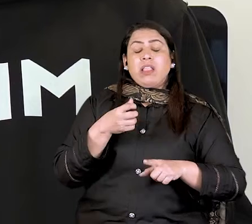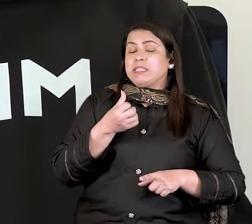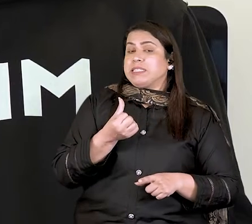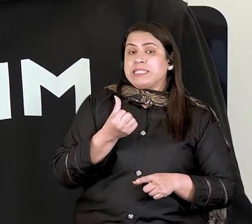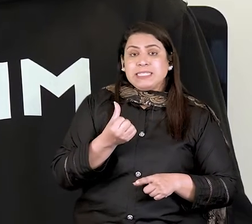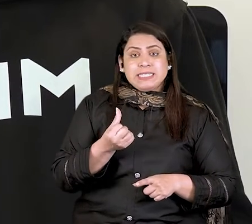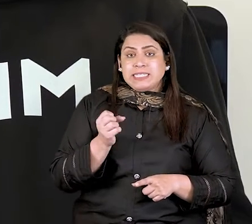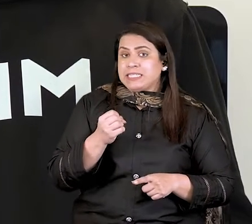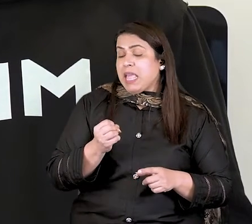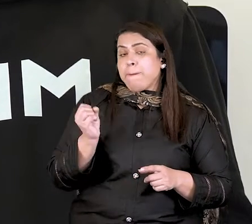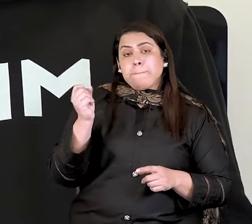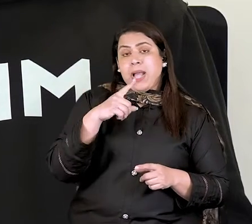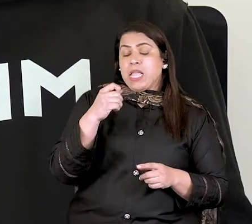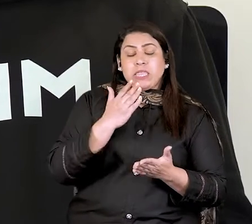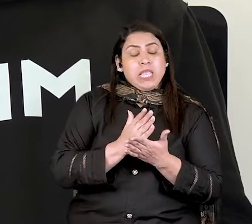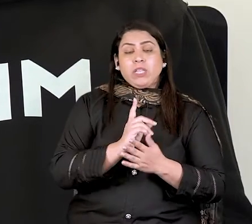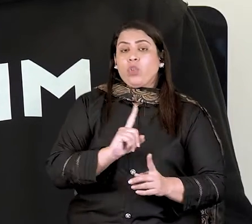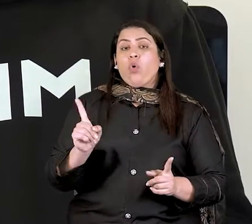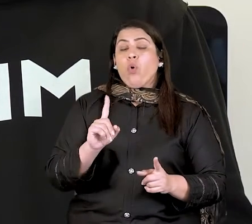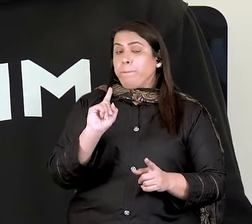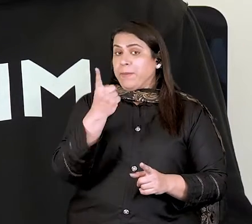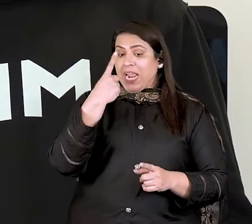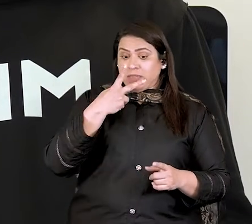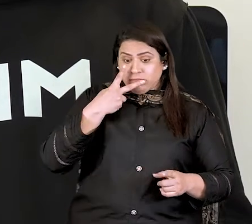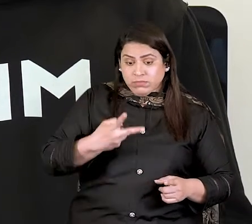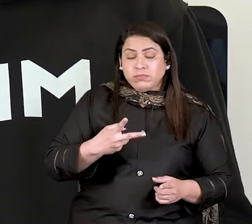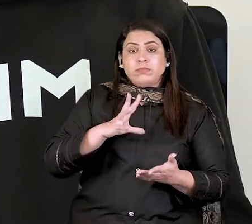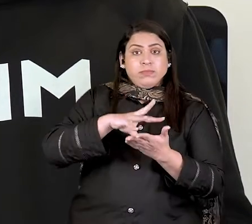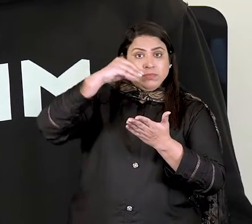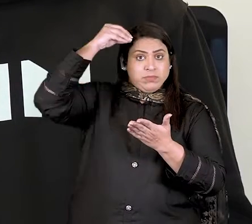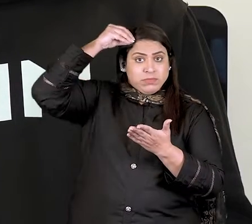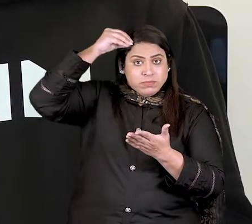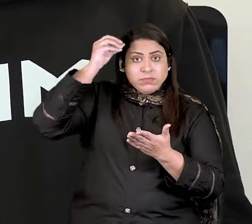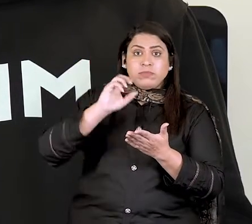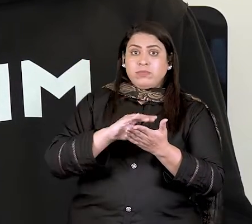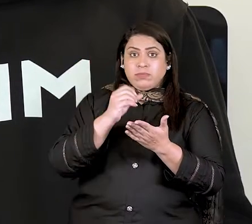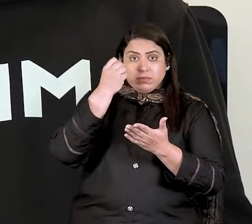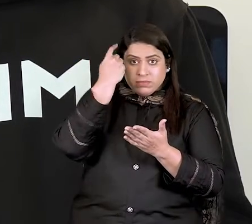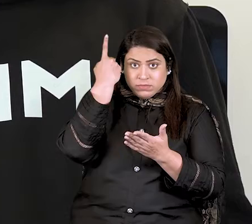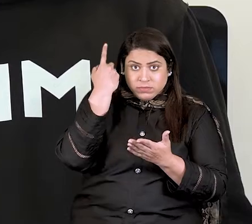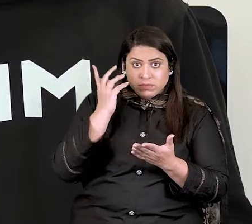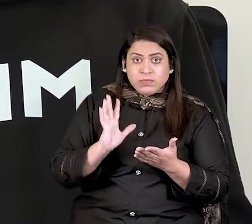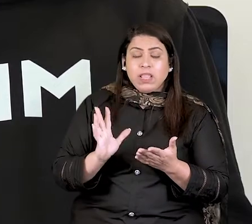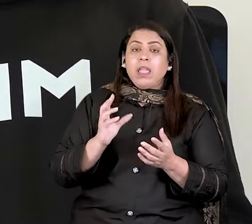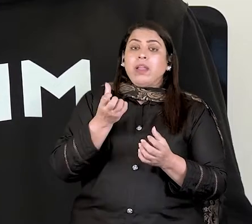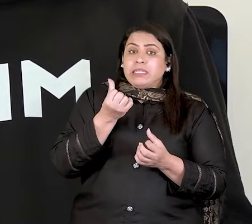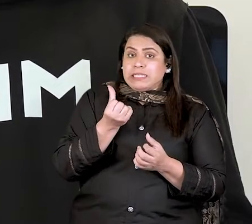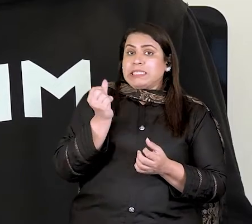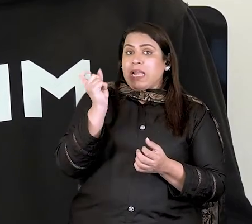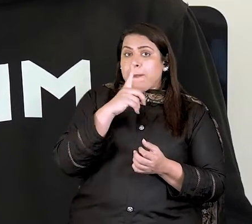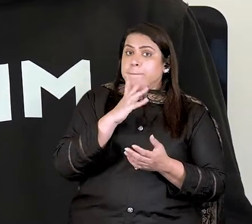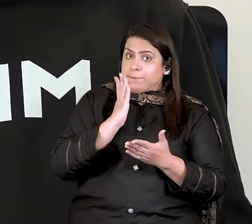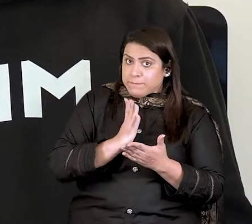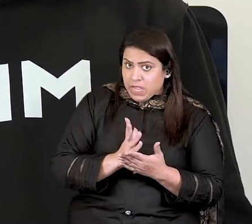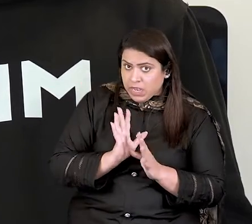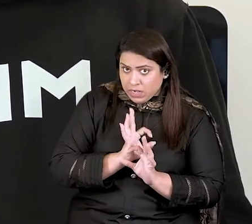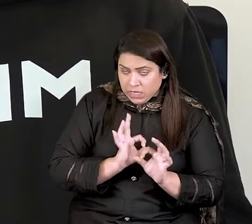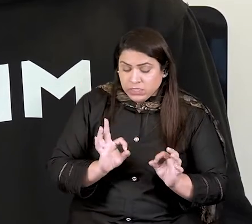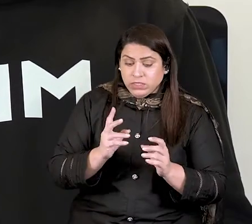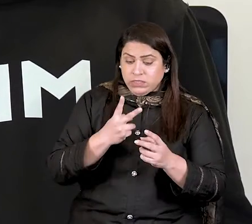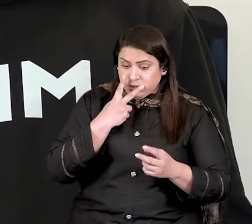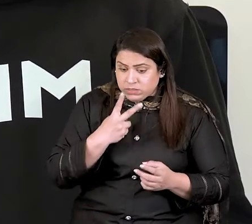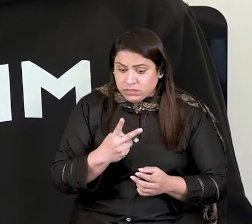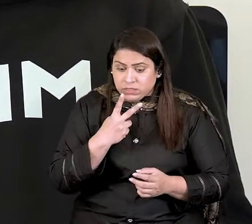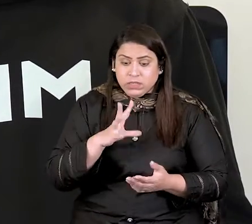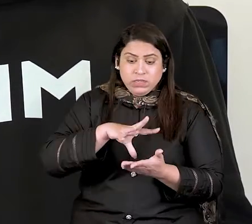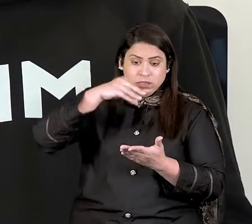guys on getting into this partnership was that do not talk about opening a second outlet for 6 months. I'm going to learn this business.